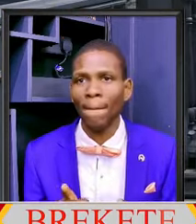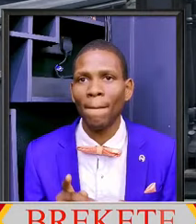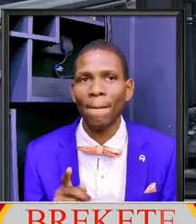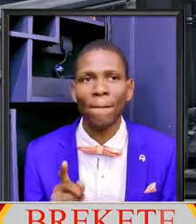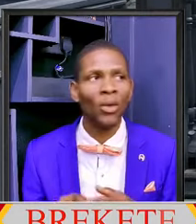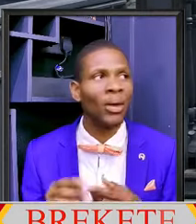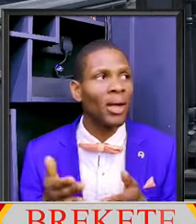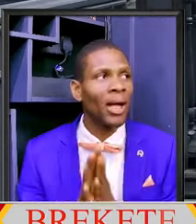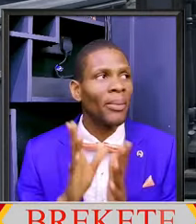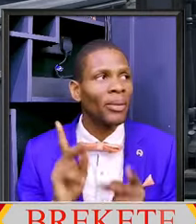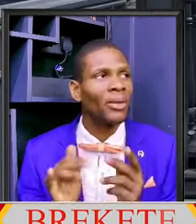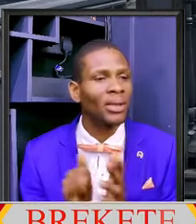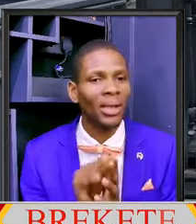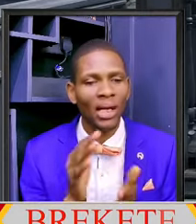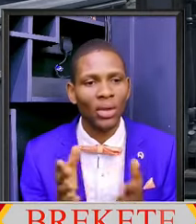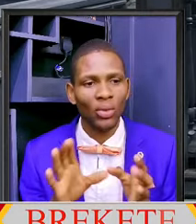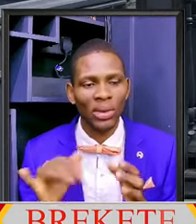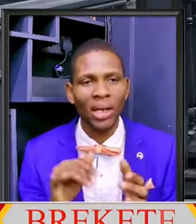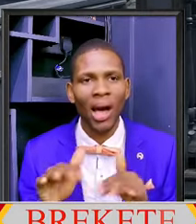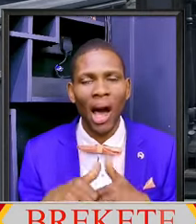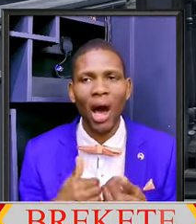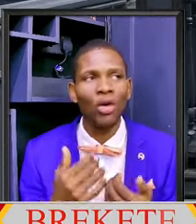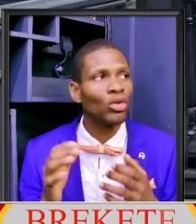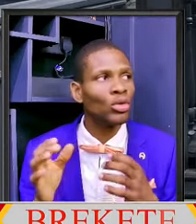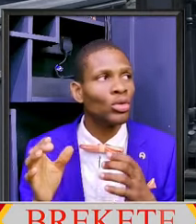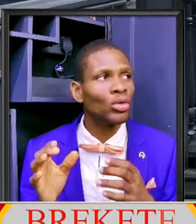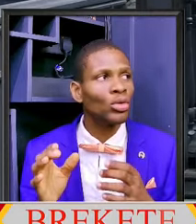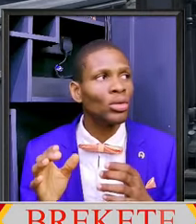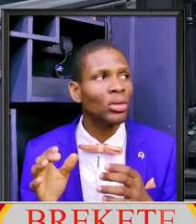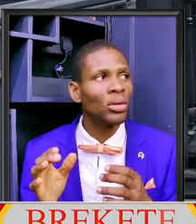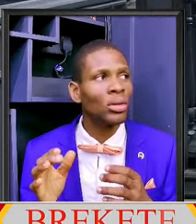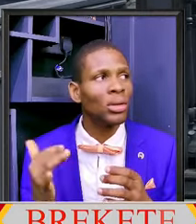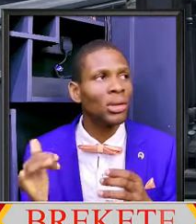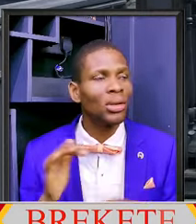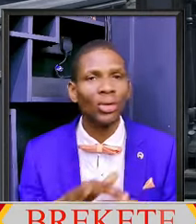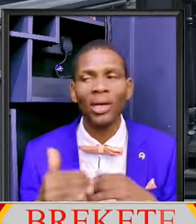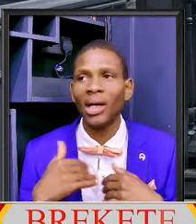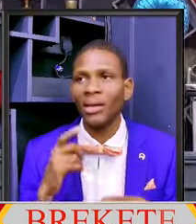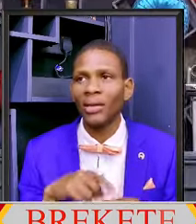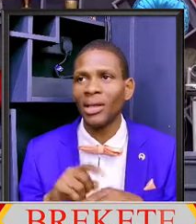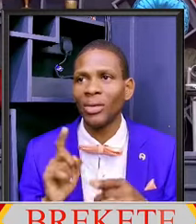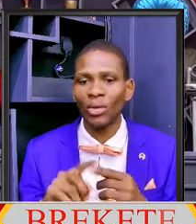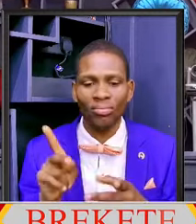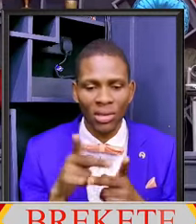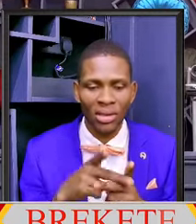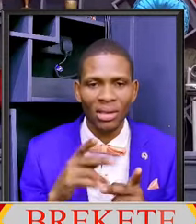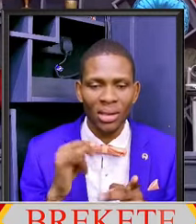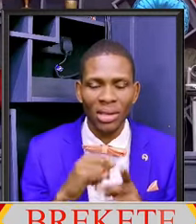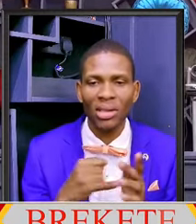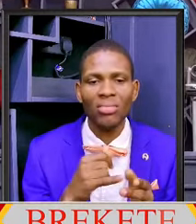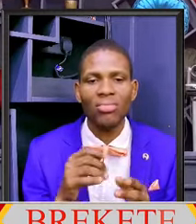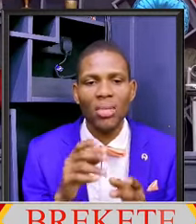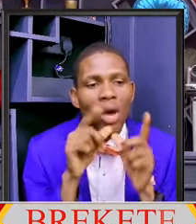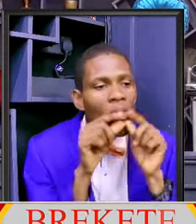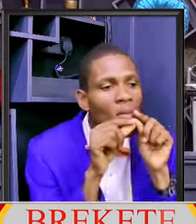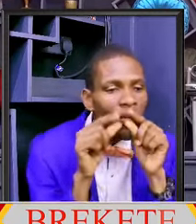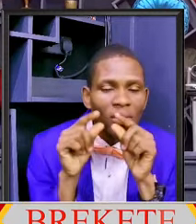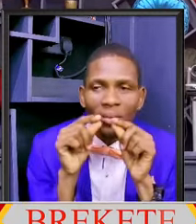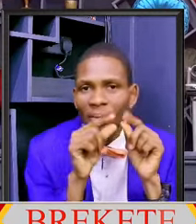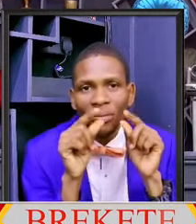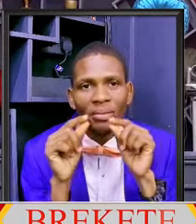to ask people where they do this thing, how do they? They're not getting time to practice. Now gossip.